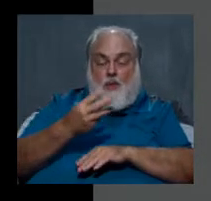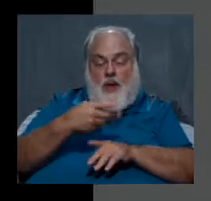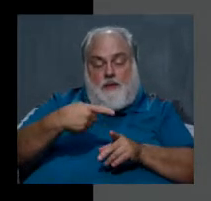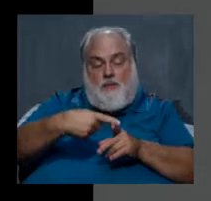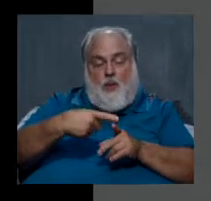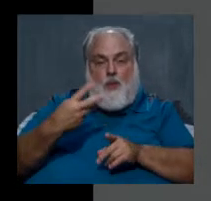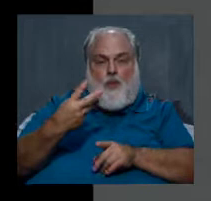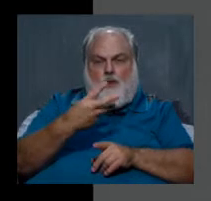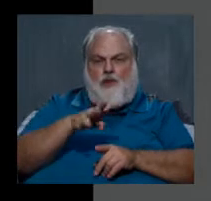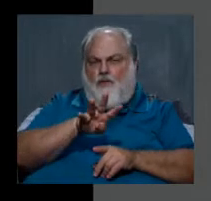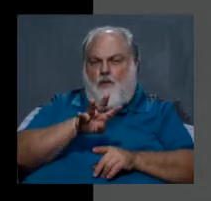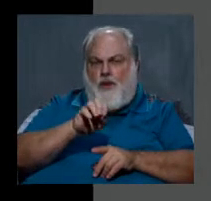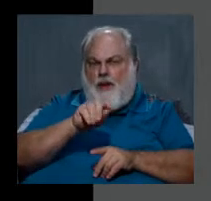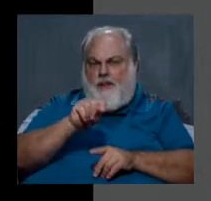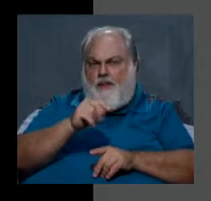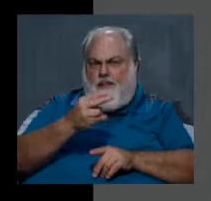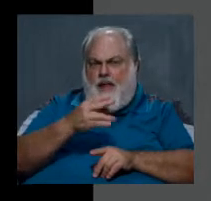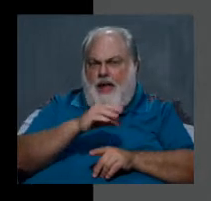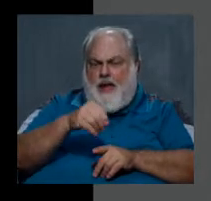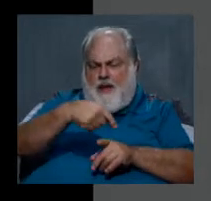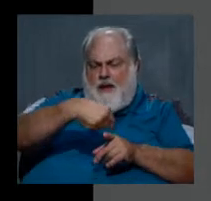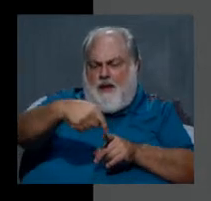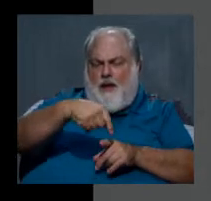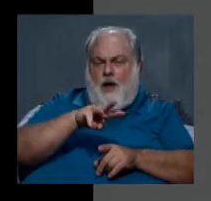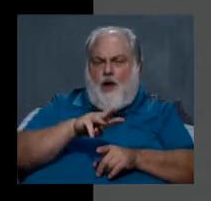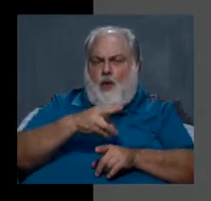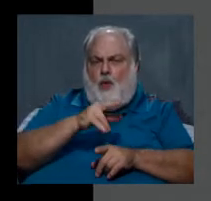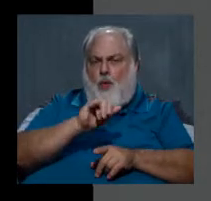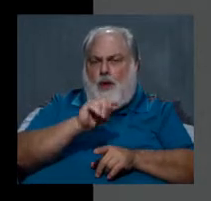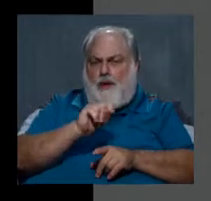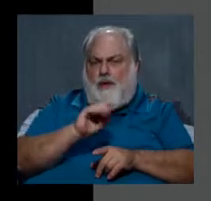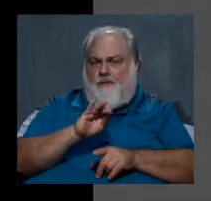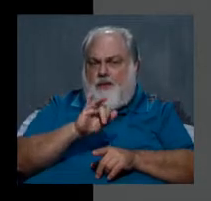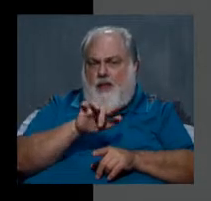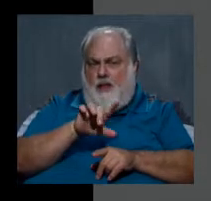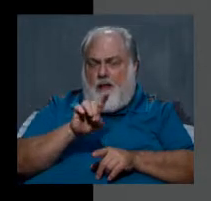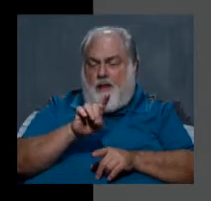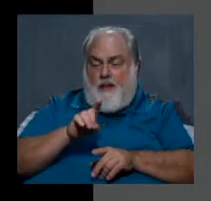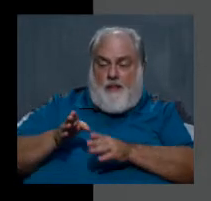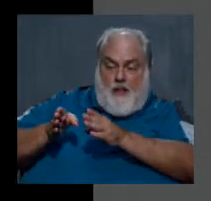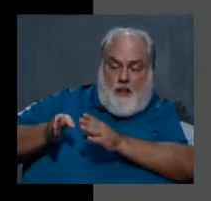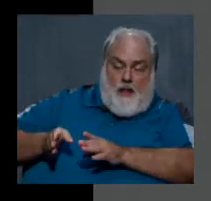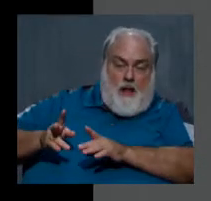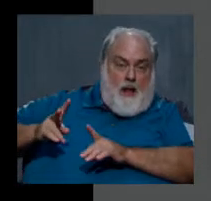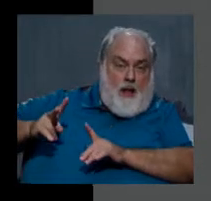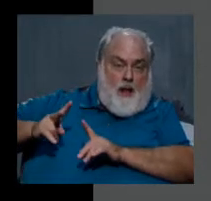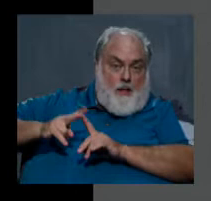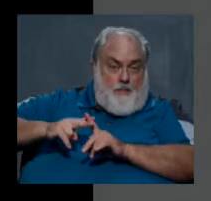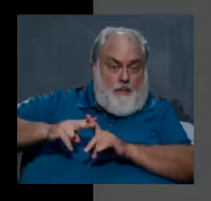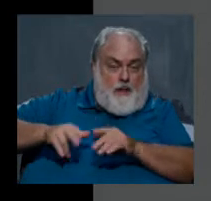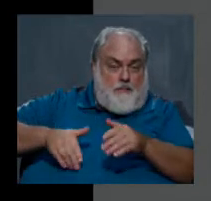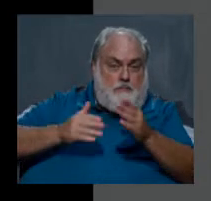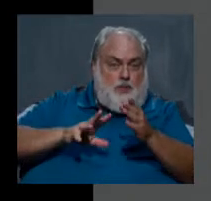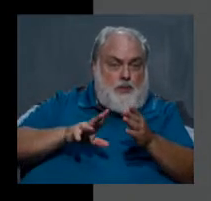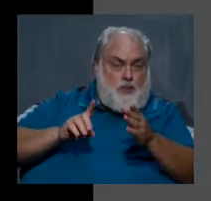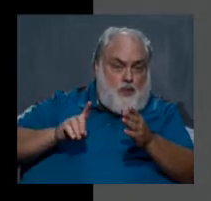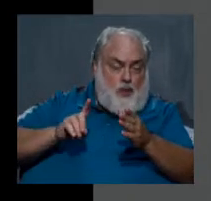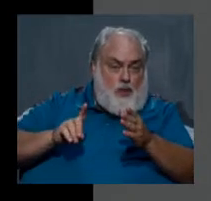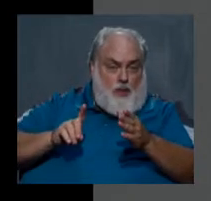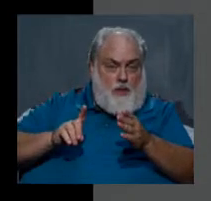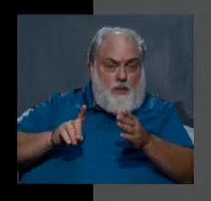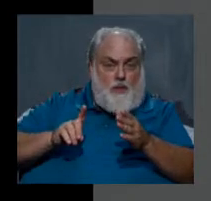40th Street and Whitfield Street. The applicant submitted a request dated July 31st, 2017, requesting withdrawal of this